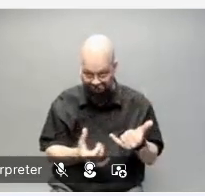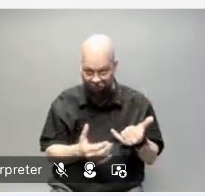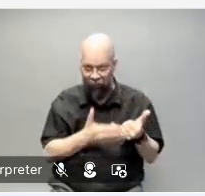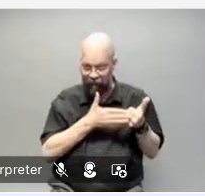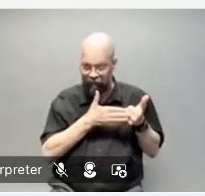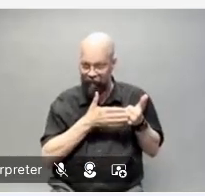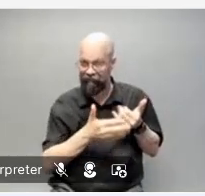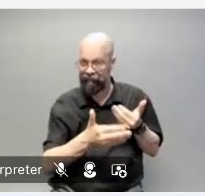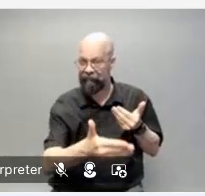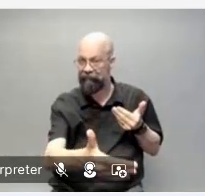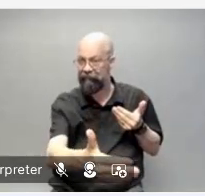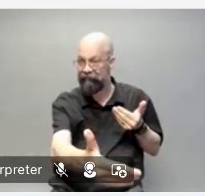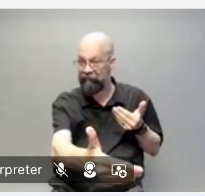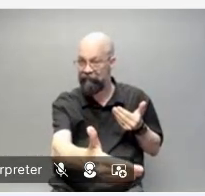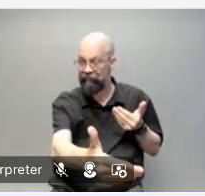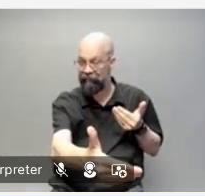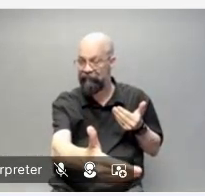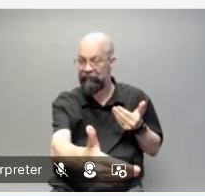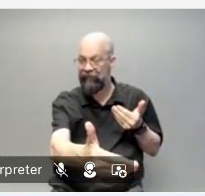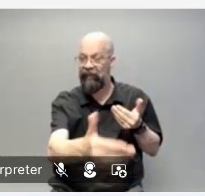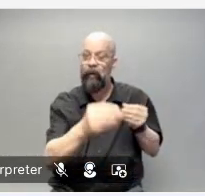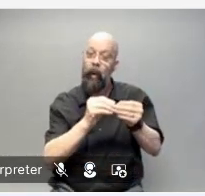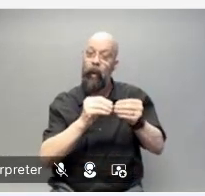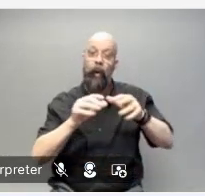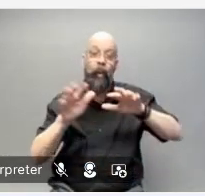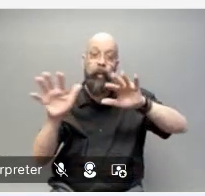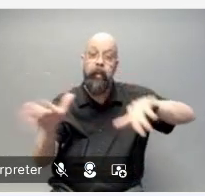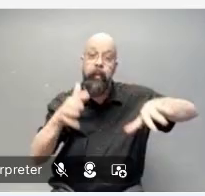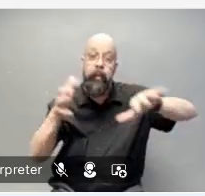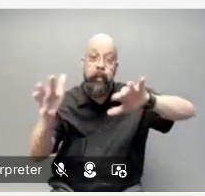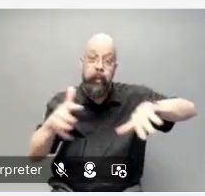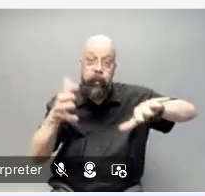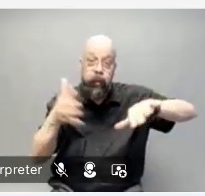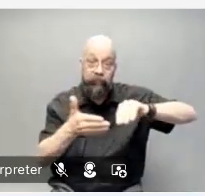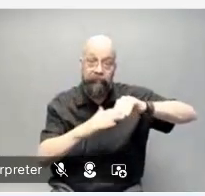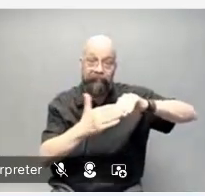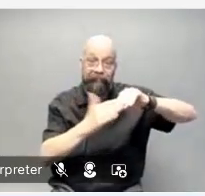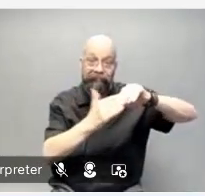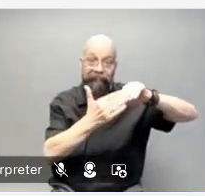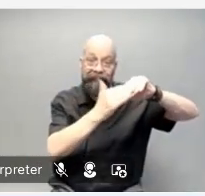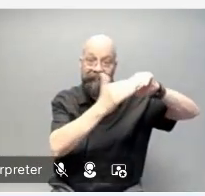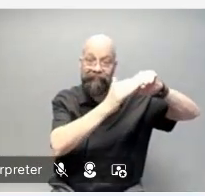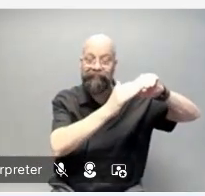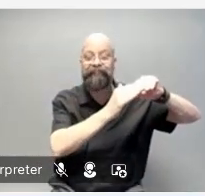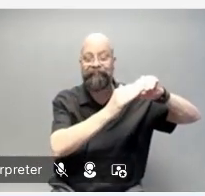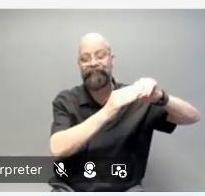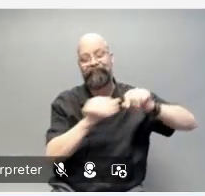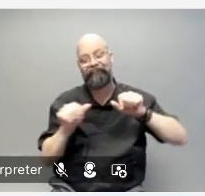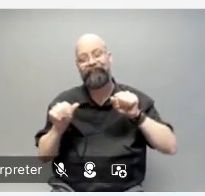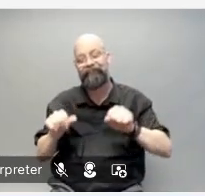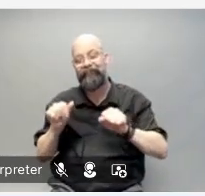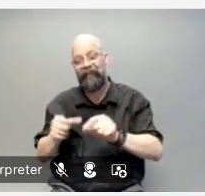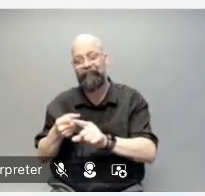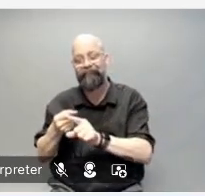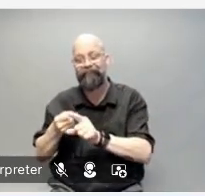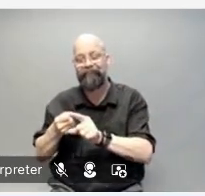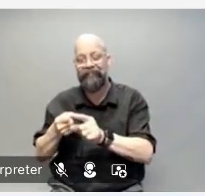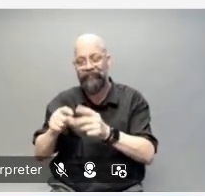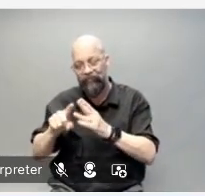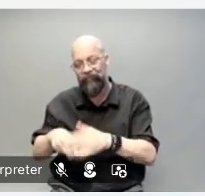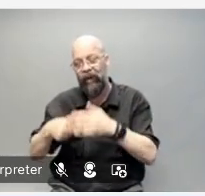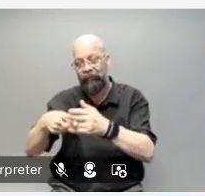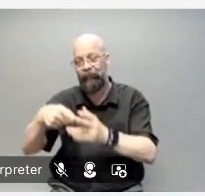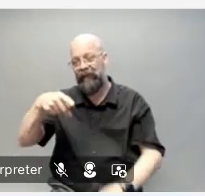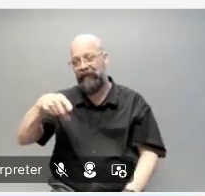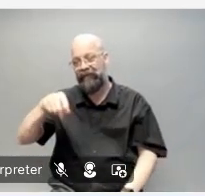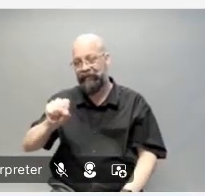onward, anytime we get into more of a windier pattern, we're going to have the potential for PSPS events. So we're